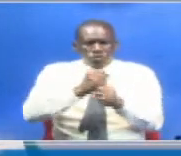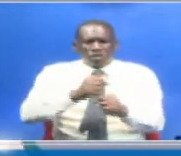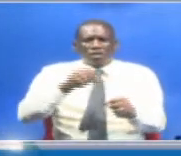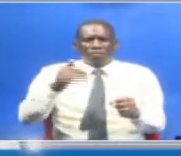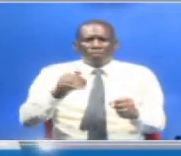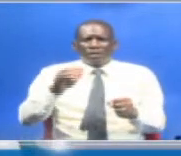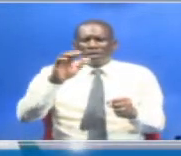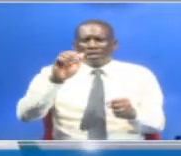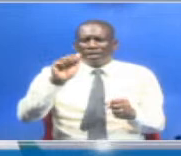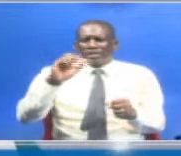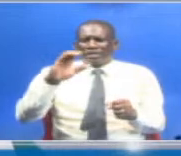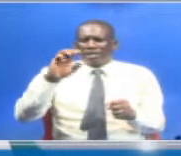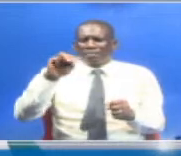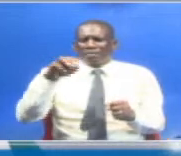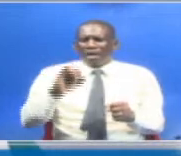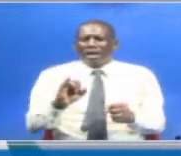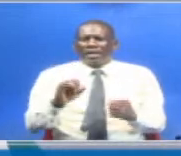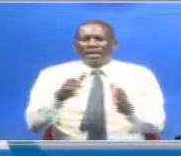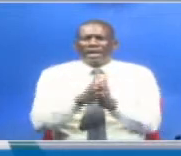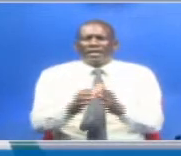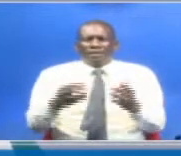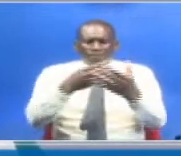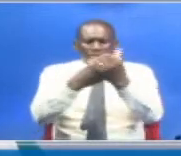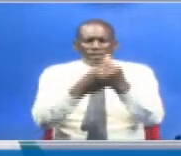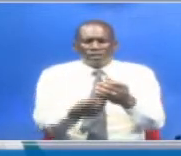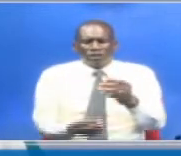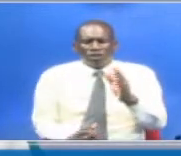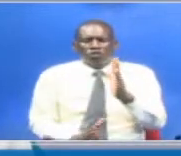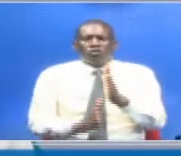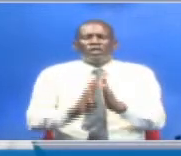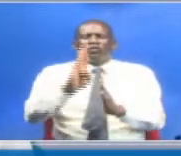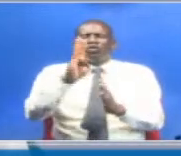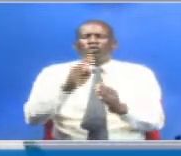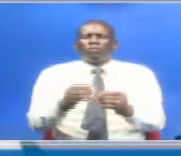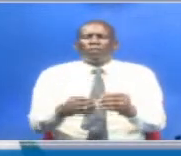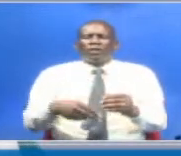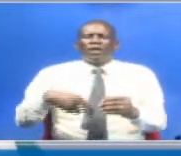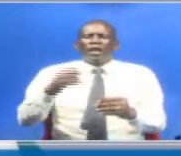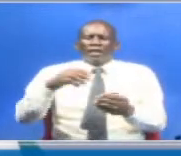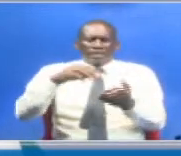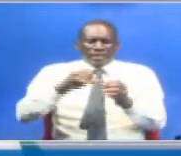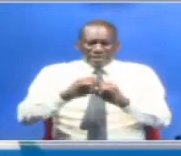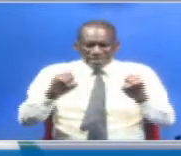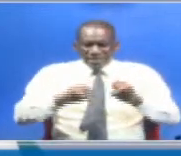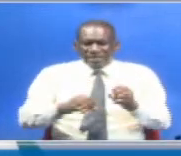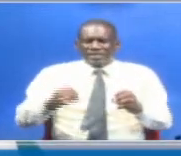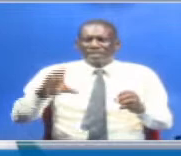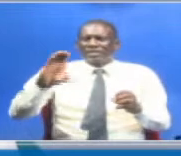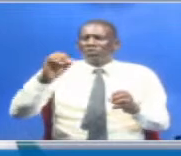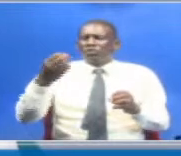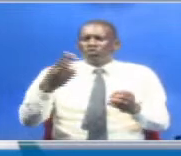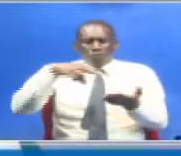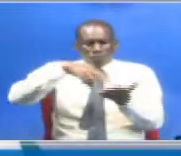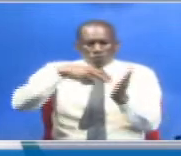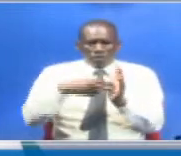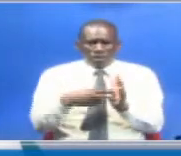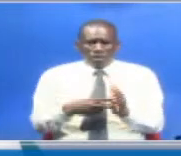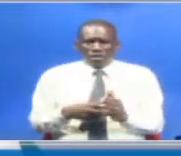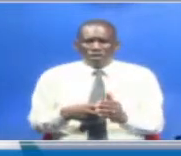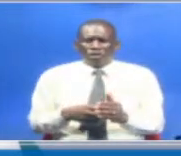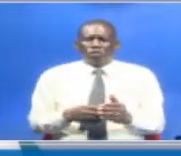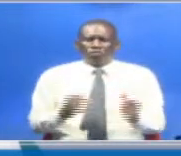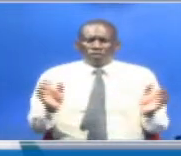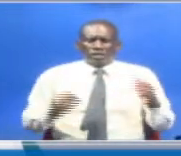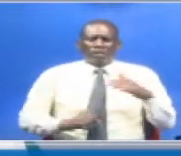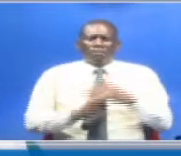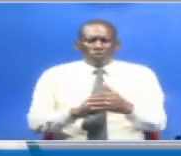and partners to develop and scale up high-integrity carbon projects. And we support the ambitious goals of the